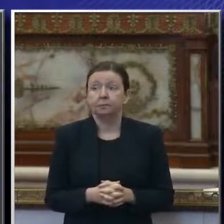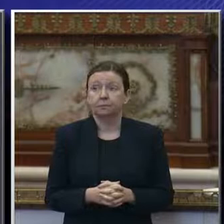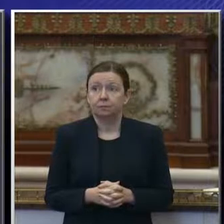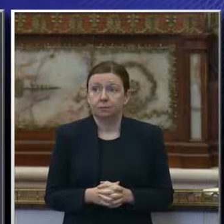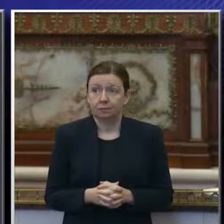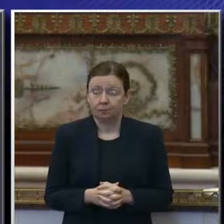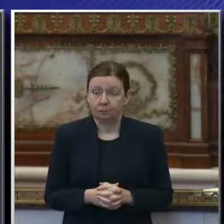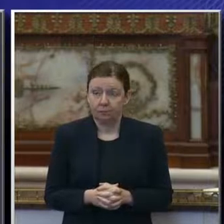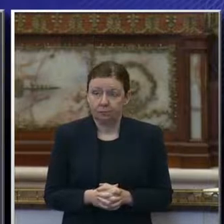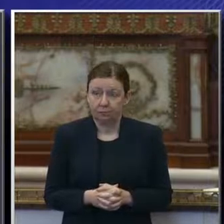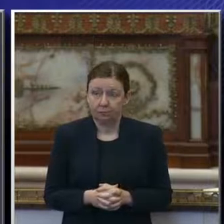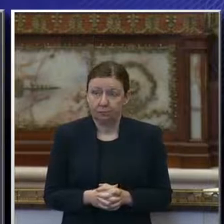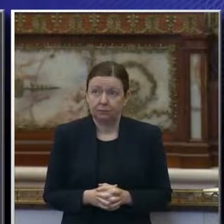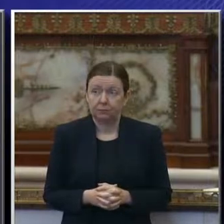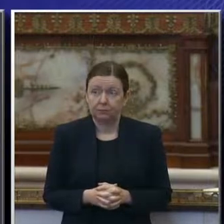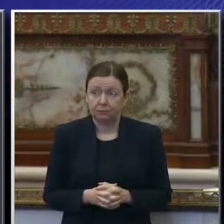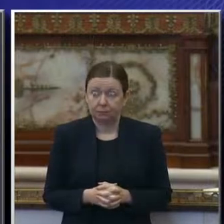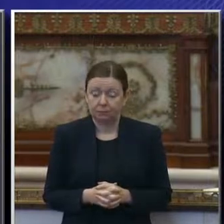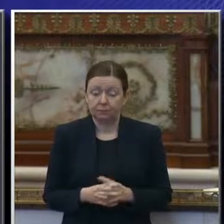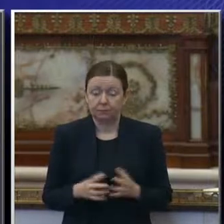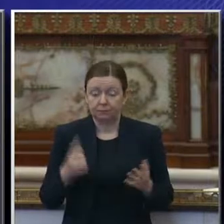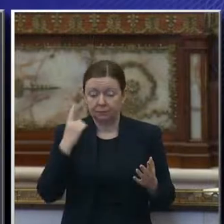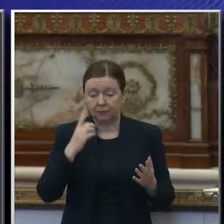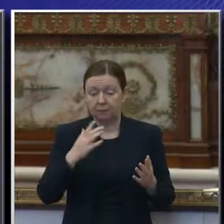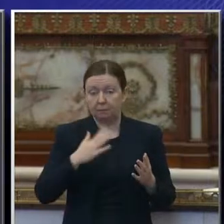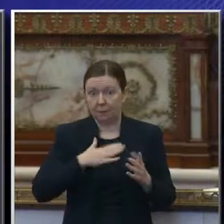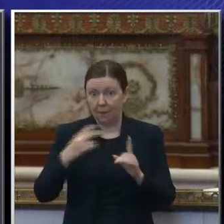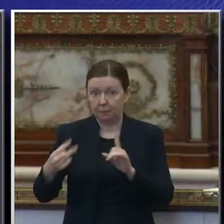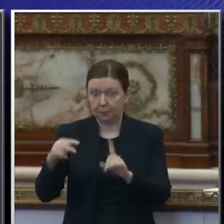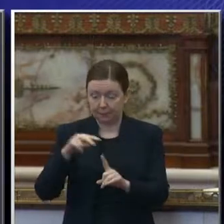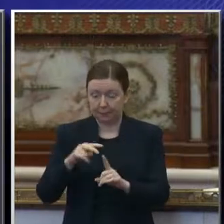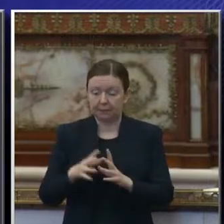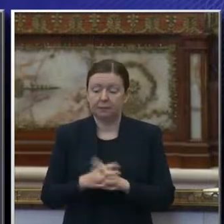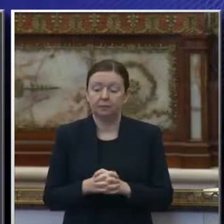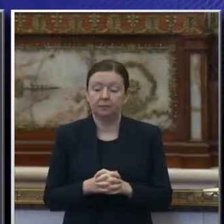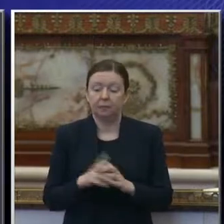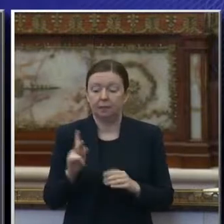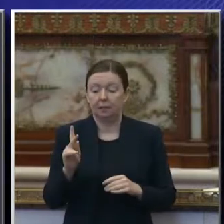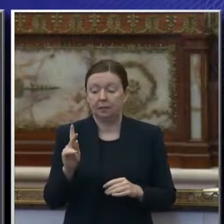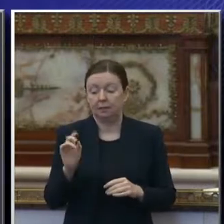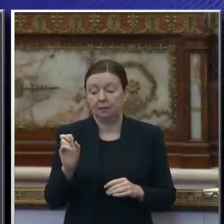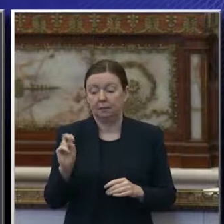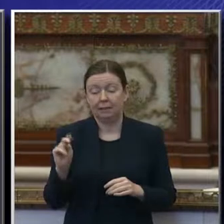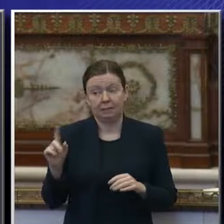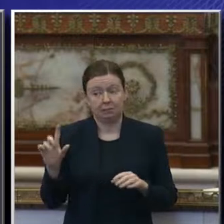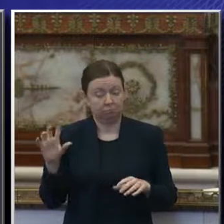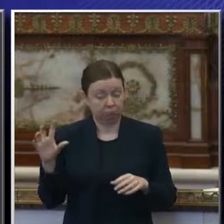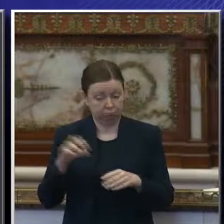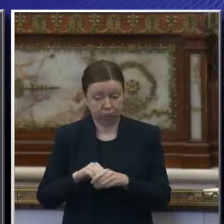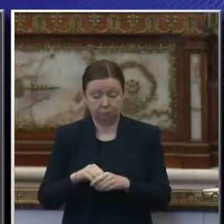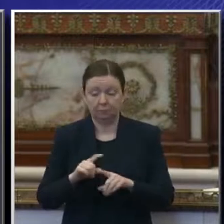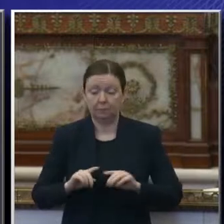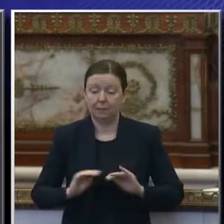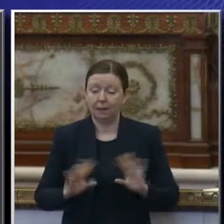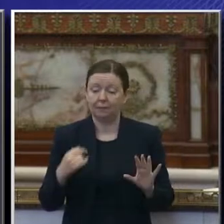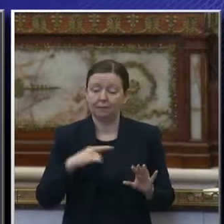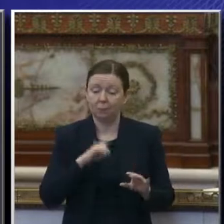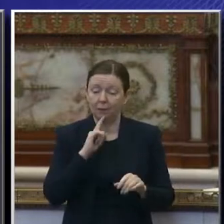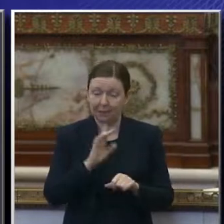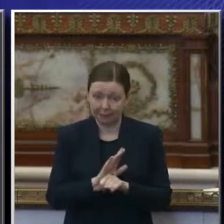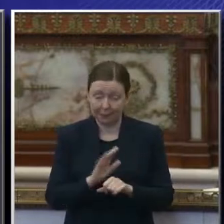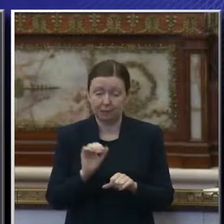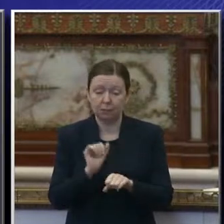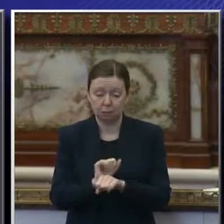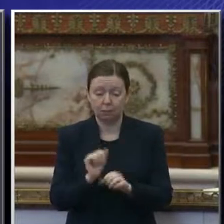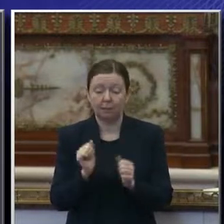Yeah, I think, from my perspective and Kevin, you could jump in, but obviously we're very committed to